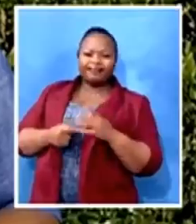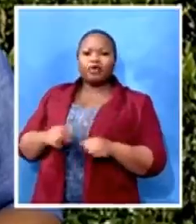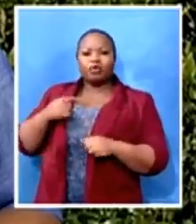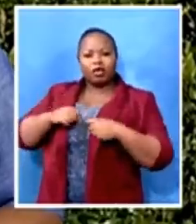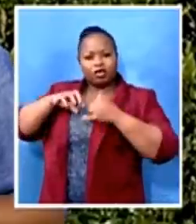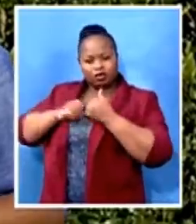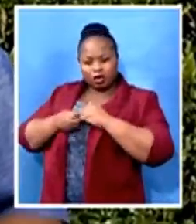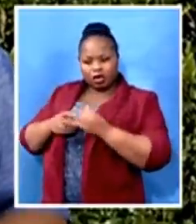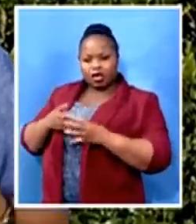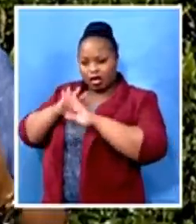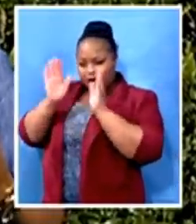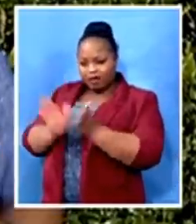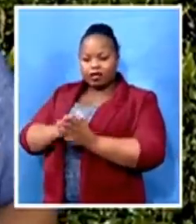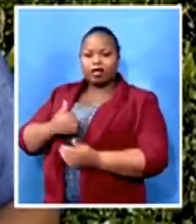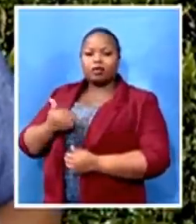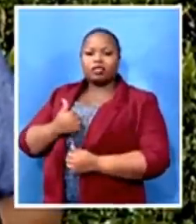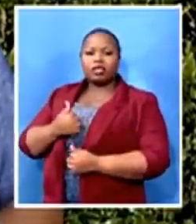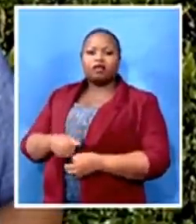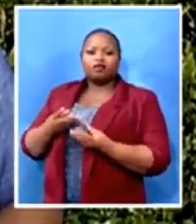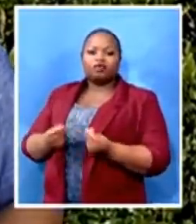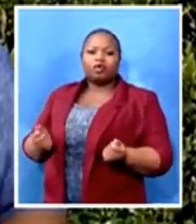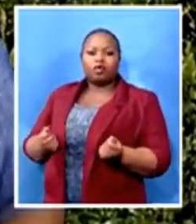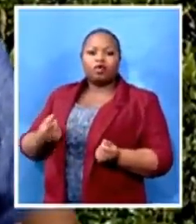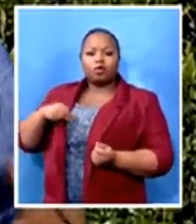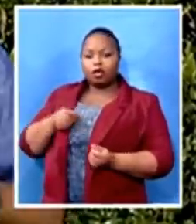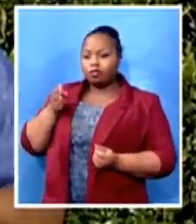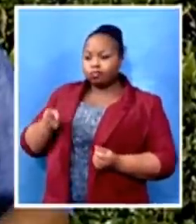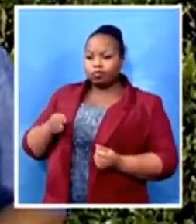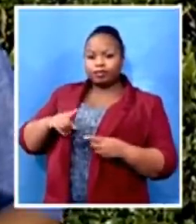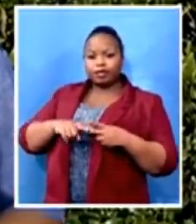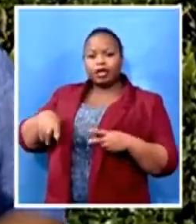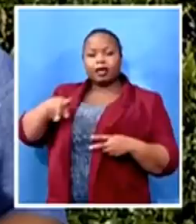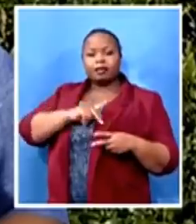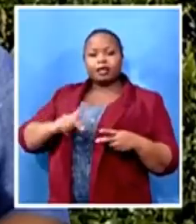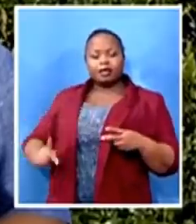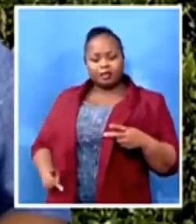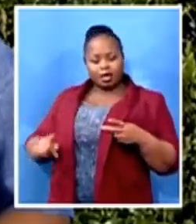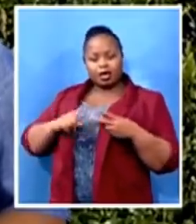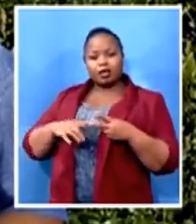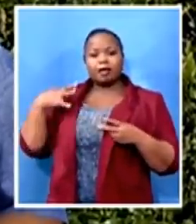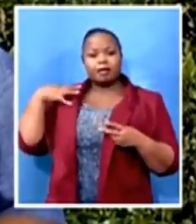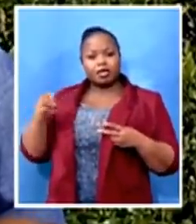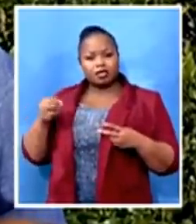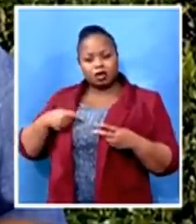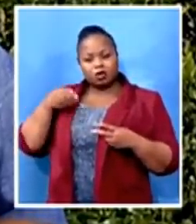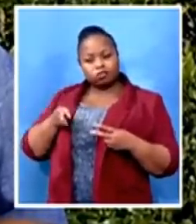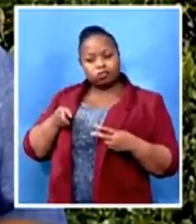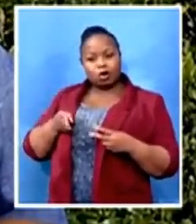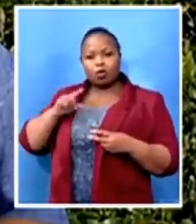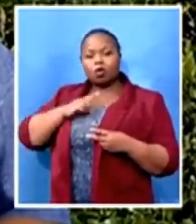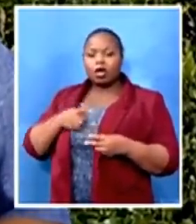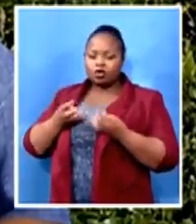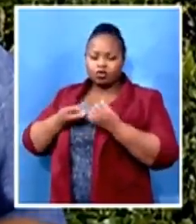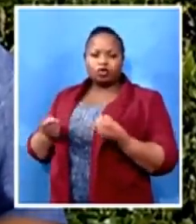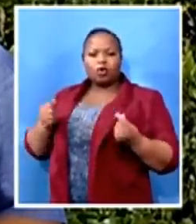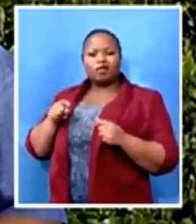there as Premier and Minister to ensure that we are able to prevail on matters like those without undermining any laws that are